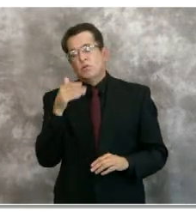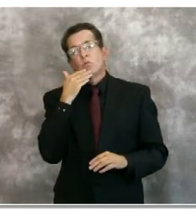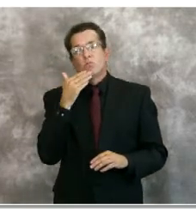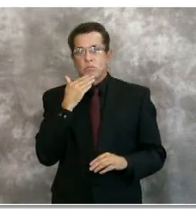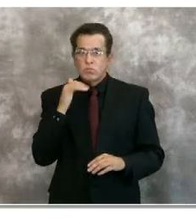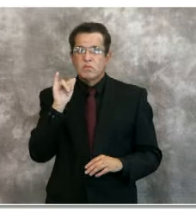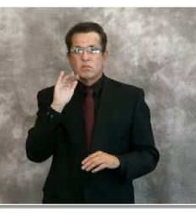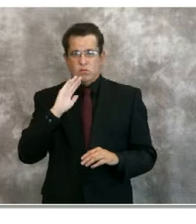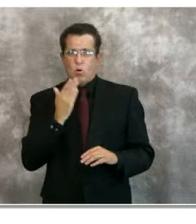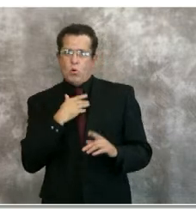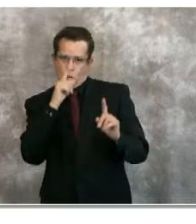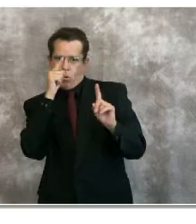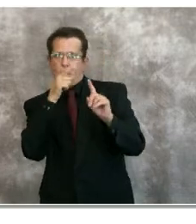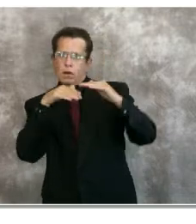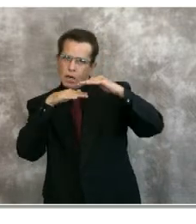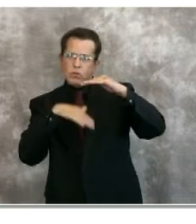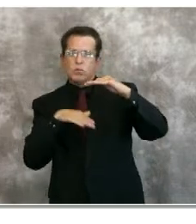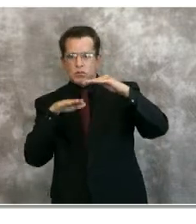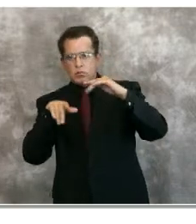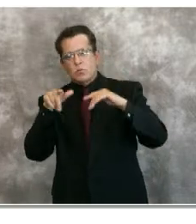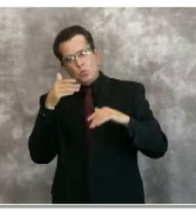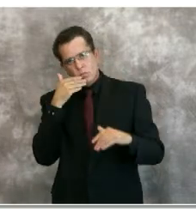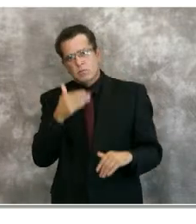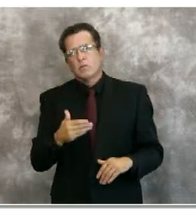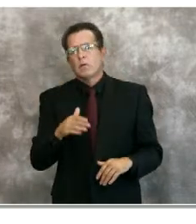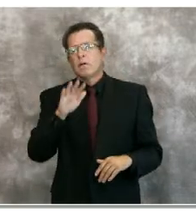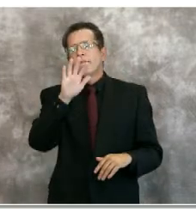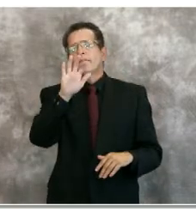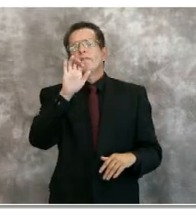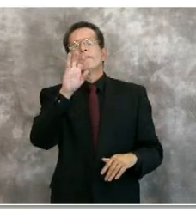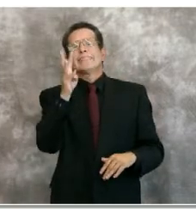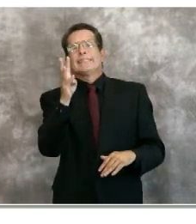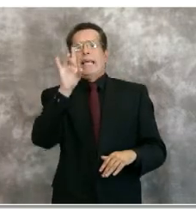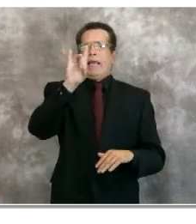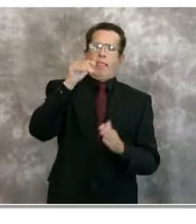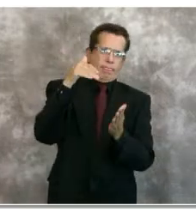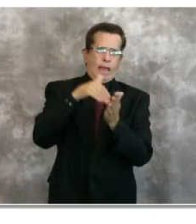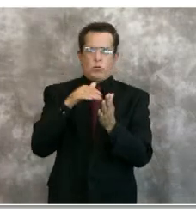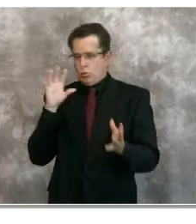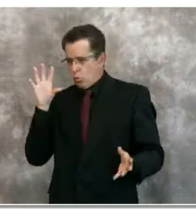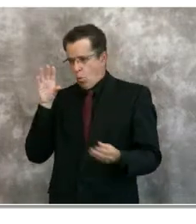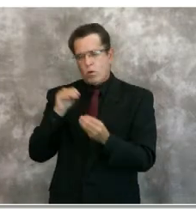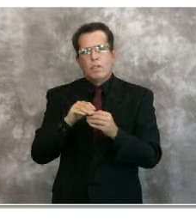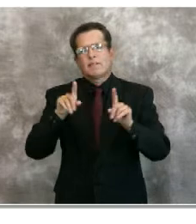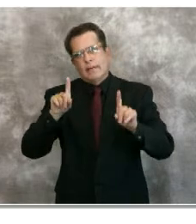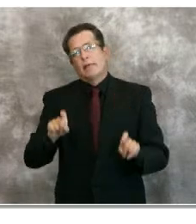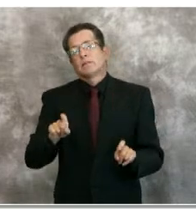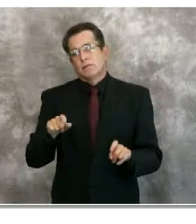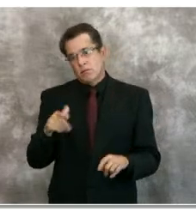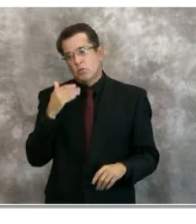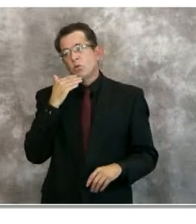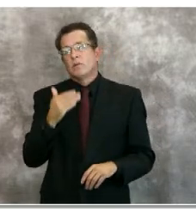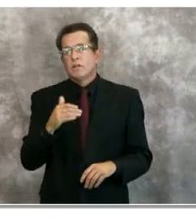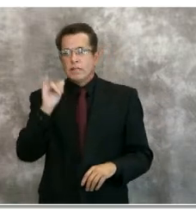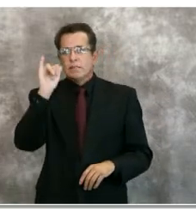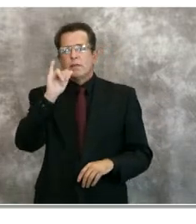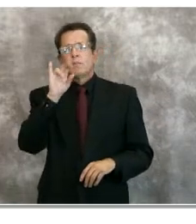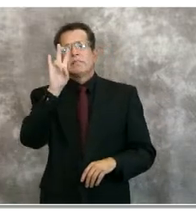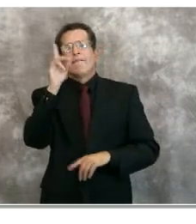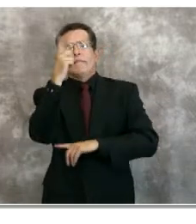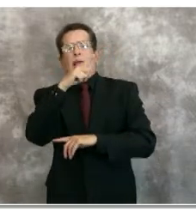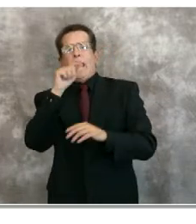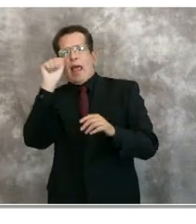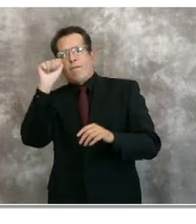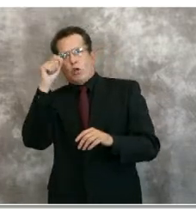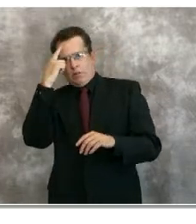with the goal that we've outlined there, and 568,000 total tests. 7-day average of case investigations, we talked about this a